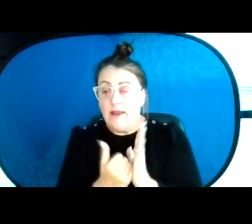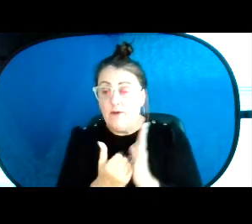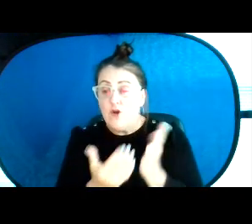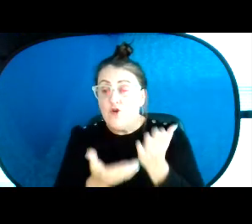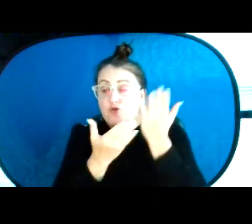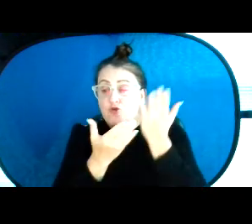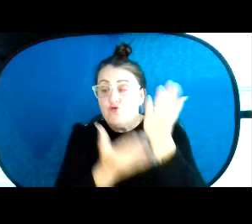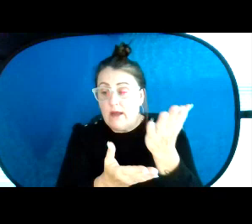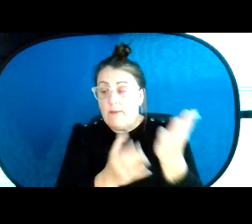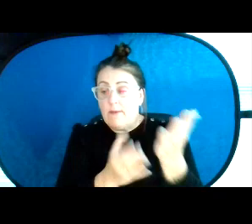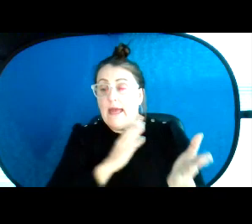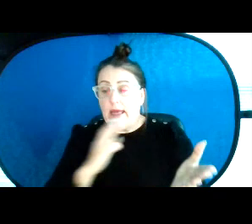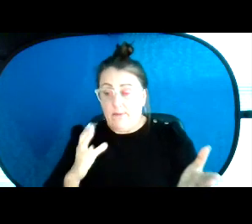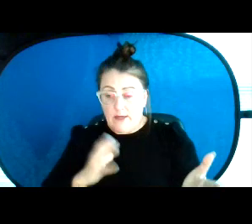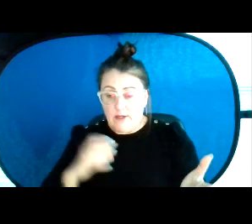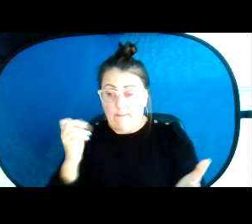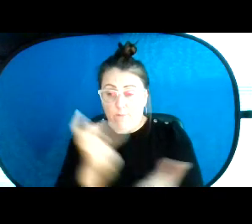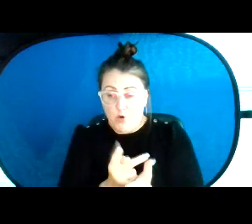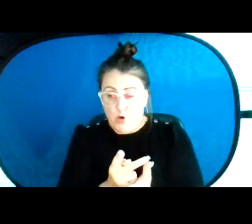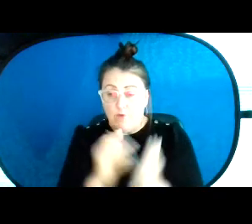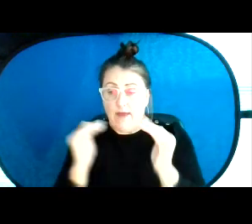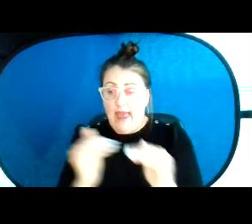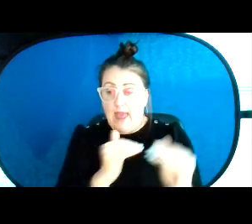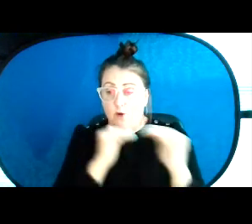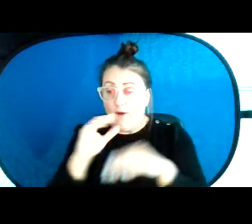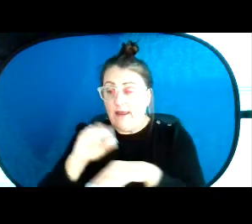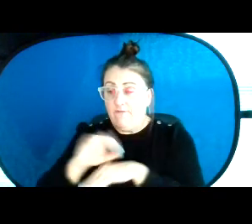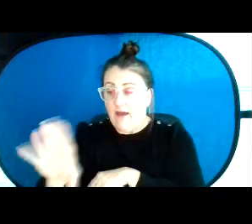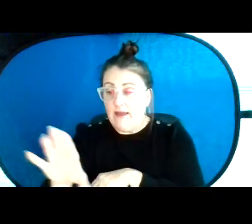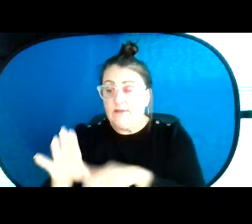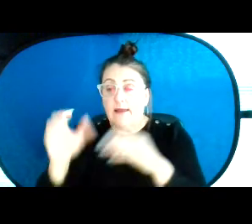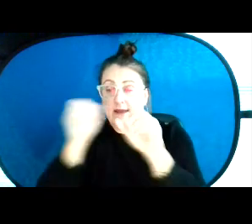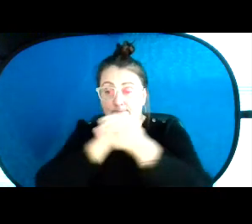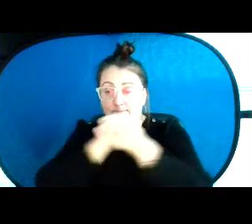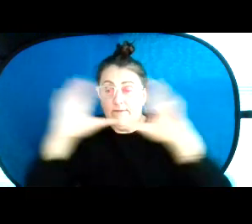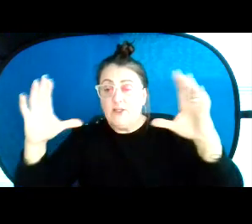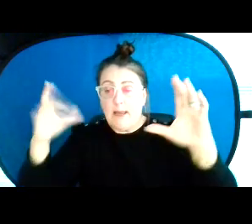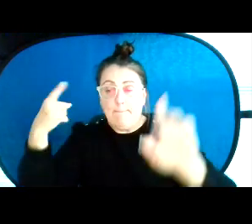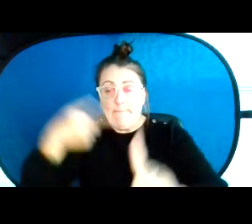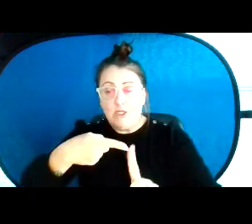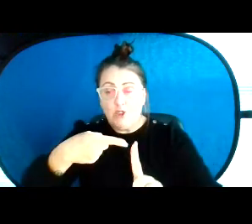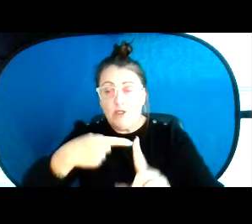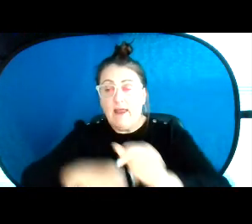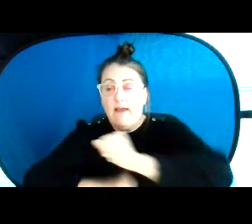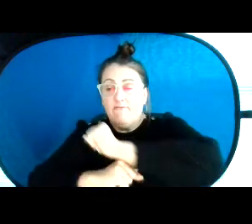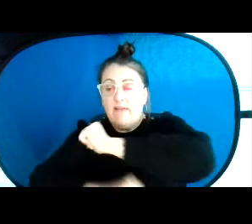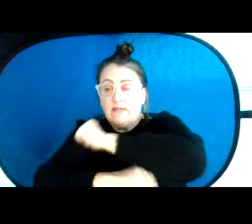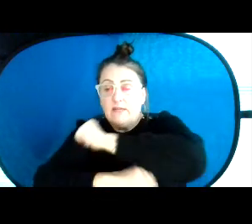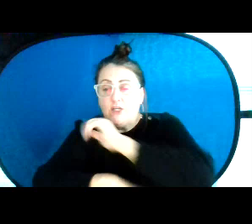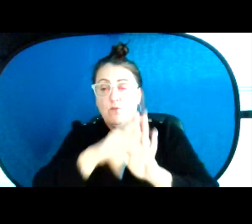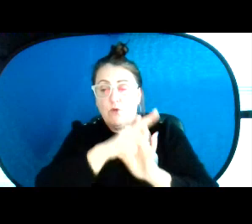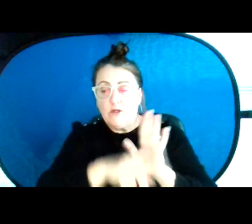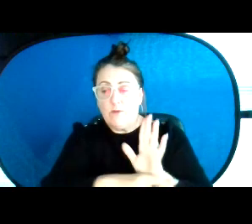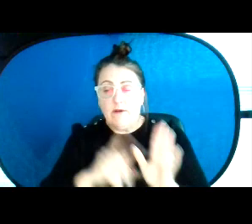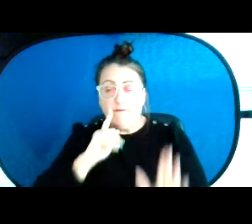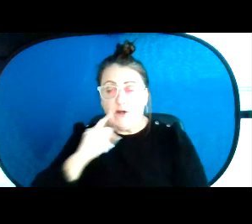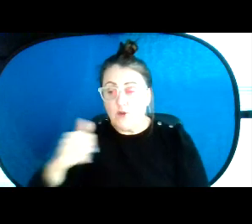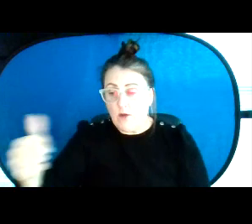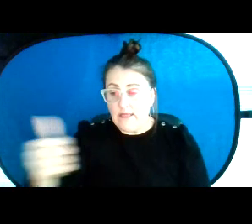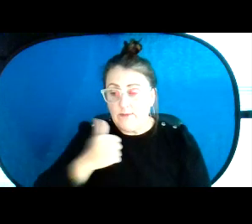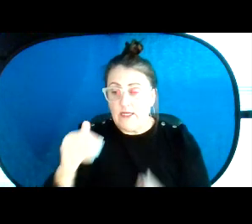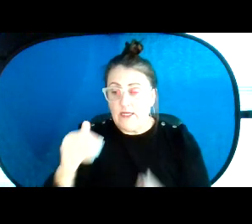commission approve the Equity Advisory Committee's vision, mission, and foundational principles for transportation